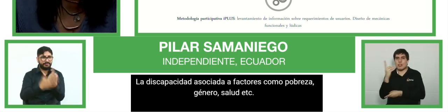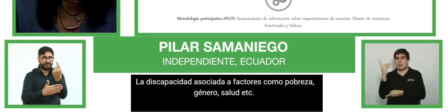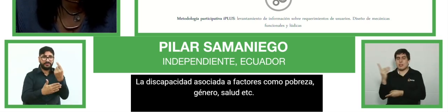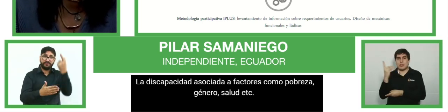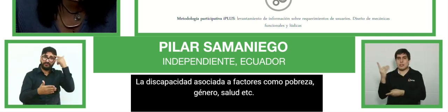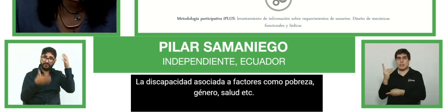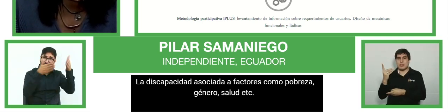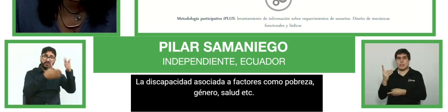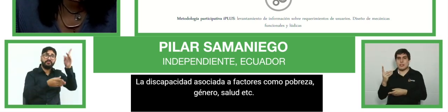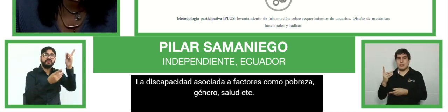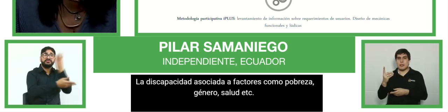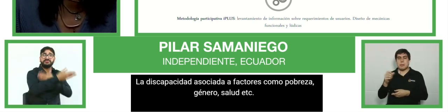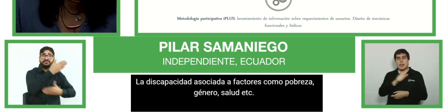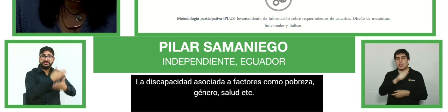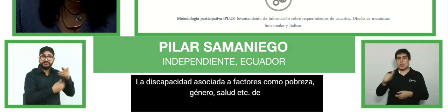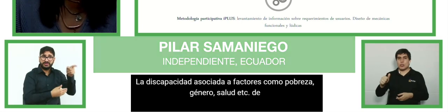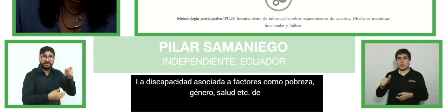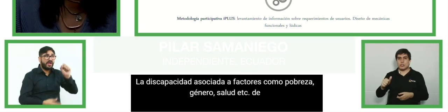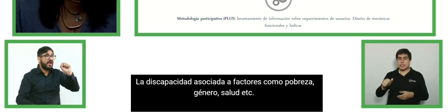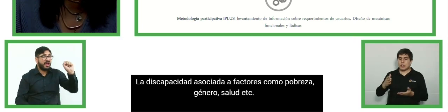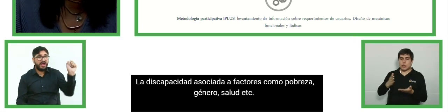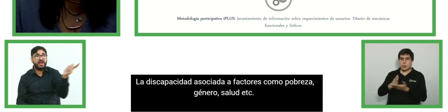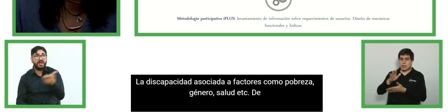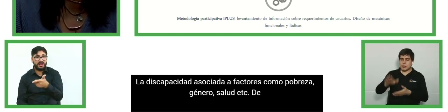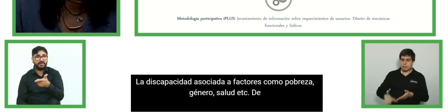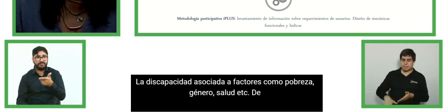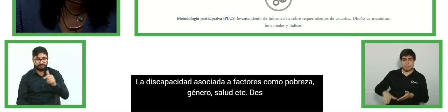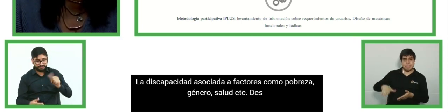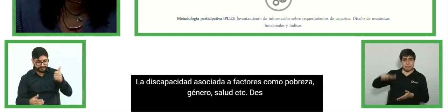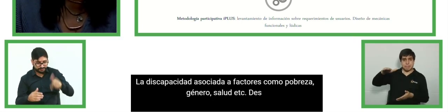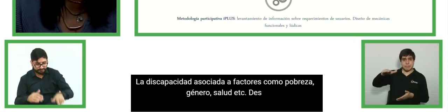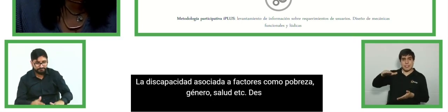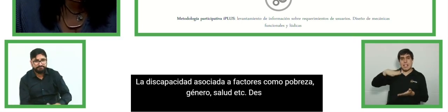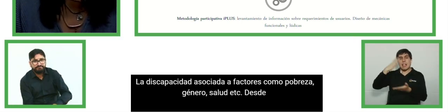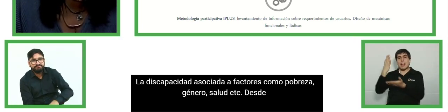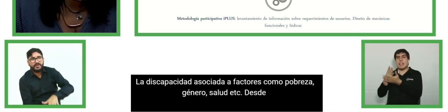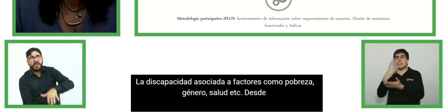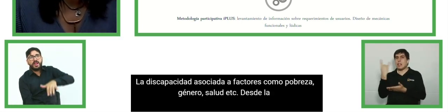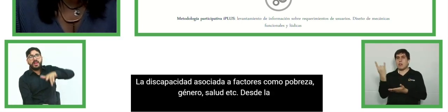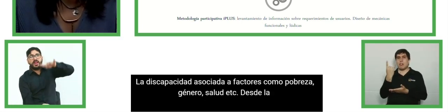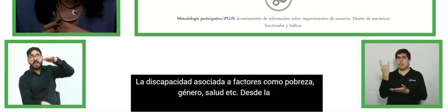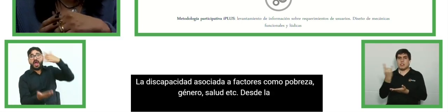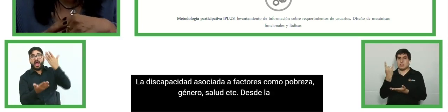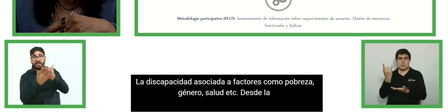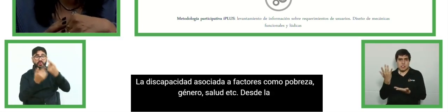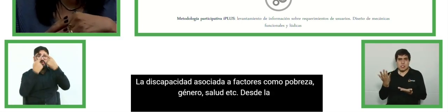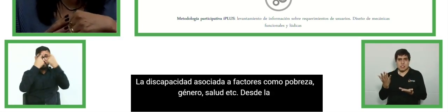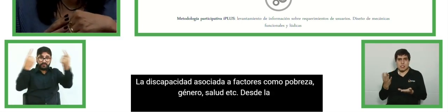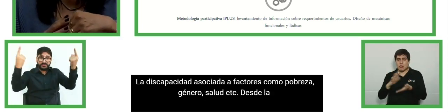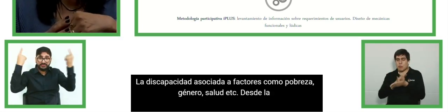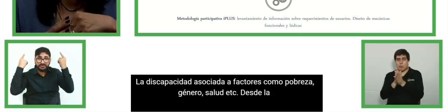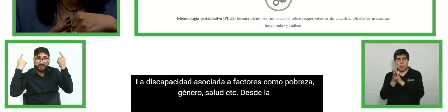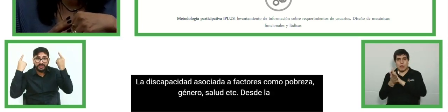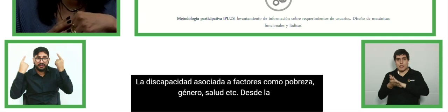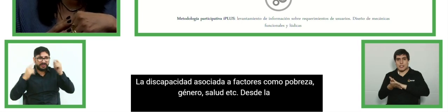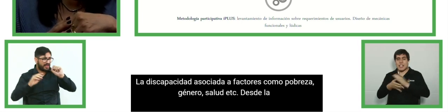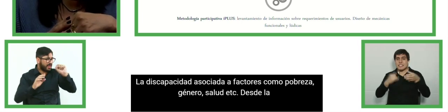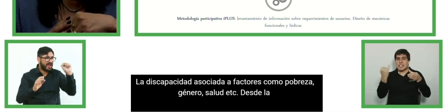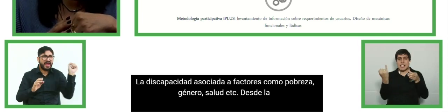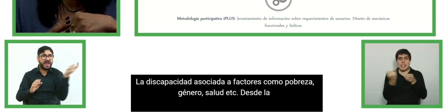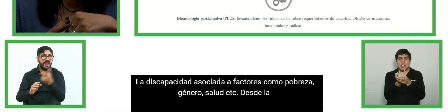initial early education to university levels. The principles of inclusion, equity